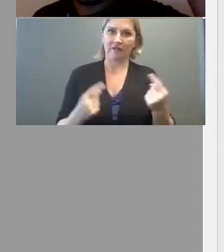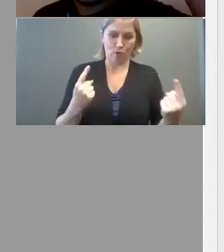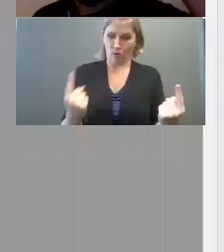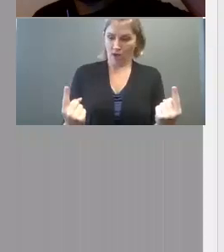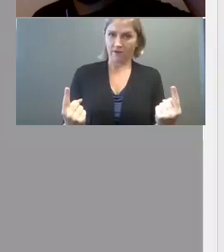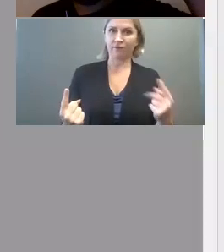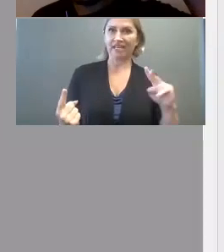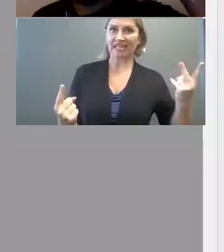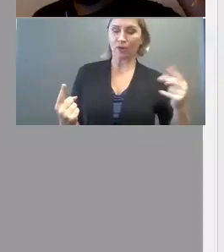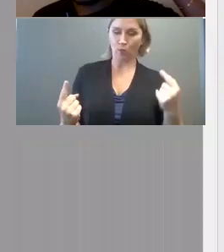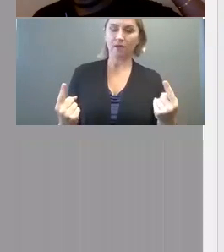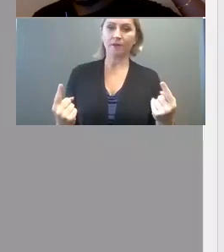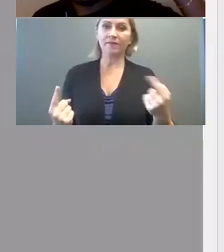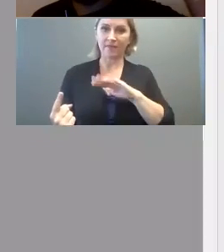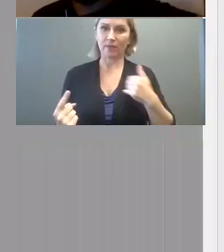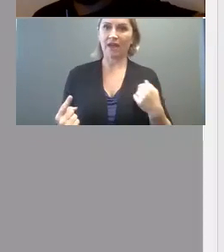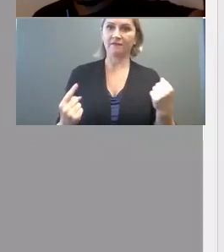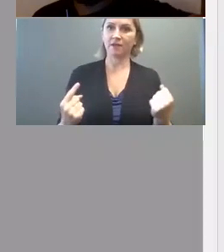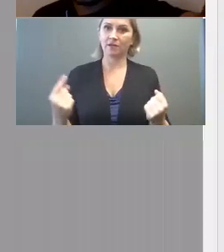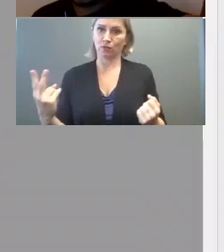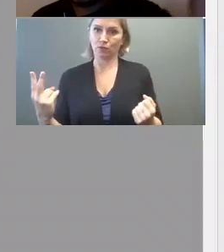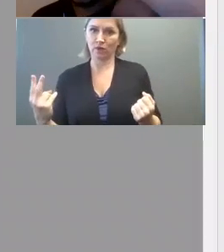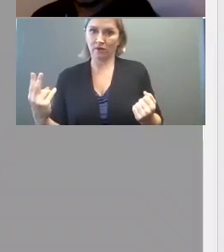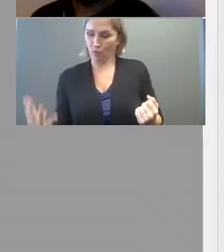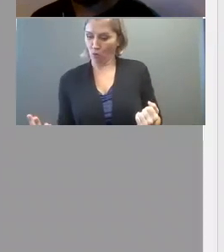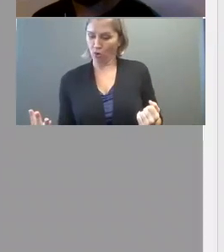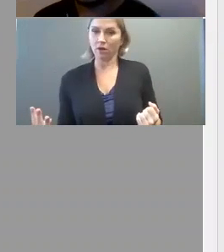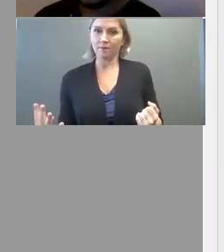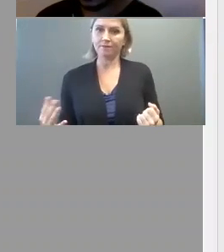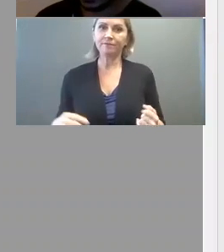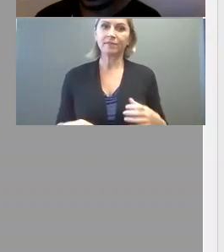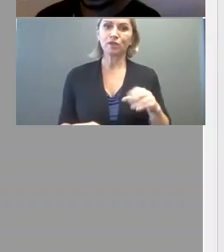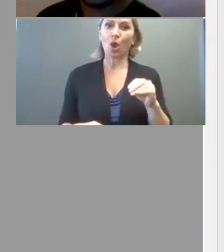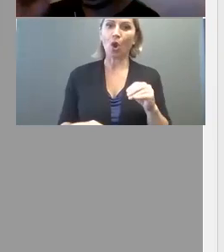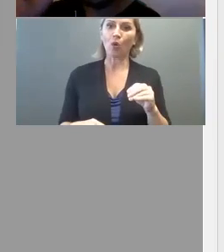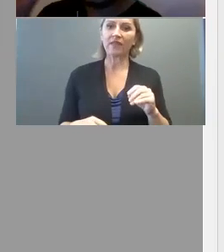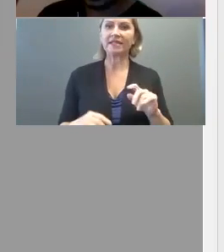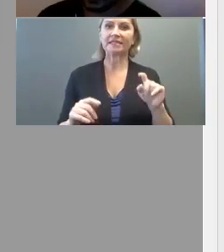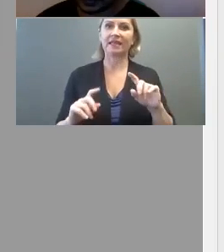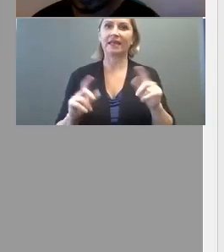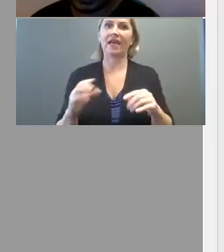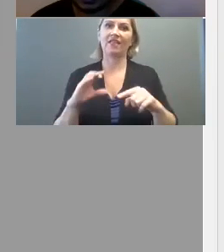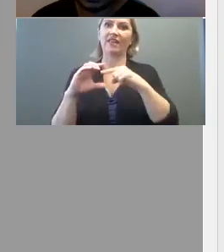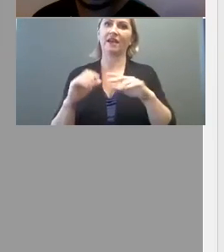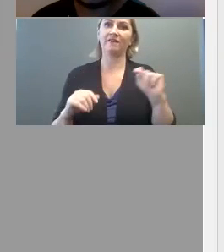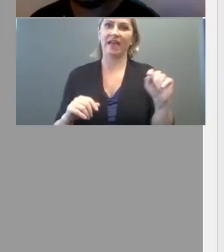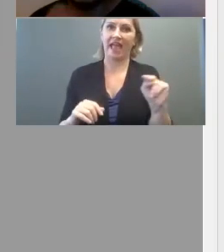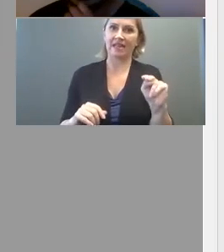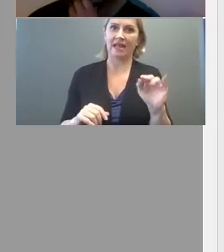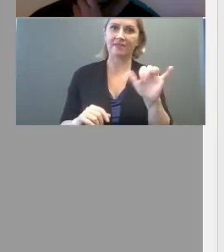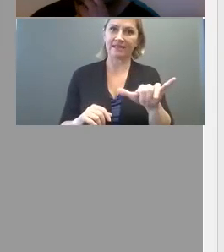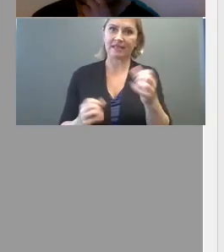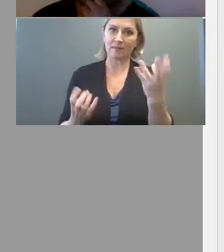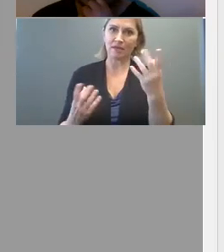second one, then we have 4, so 1, 2, 4 all the way to theta of n, right? So the number of leaves.